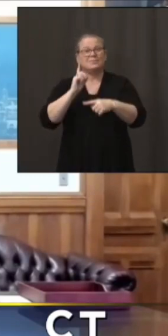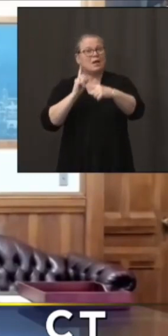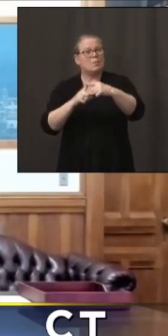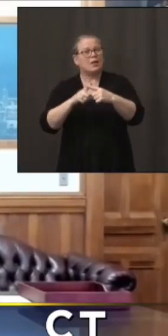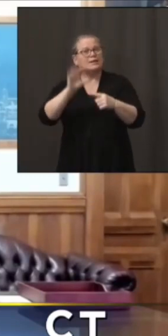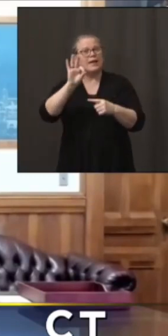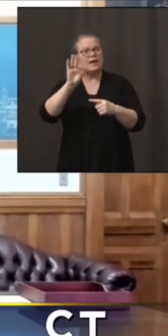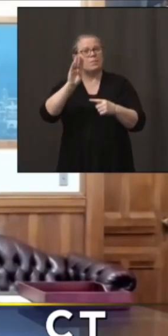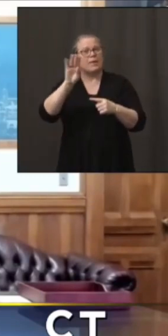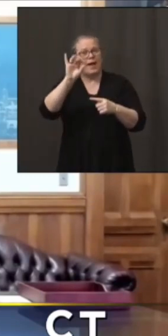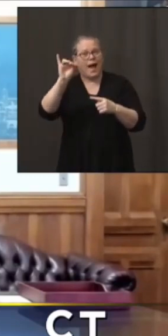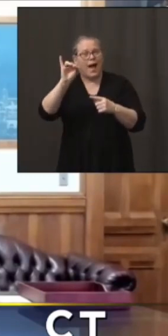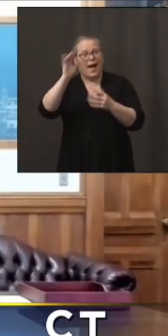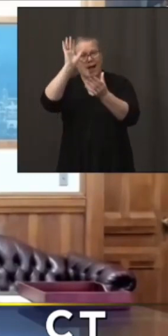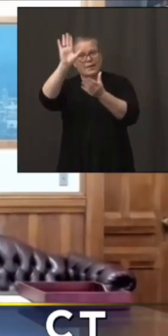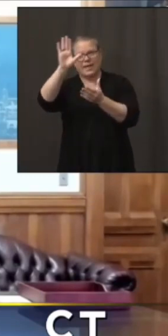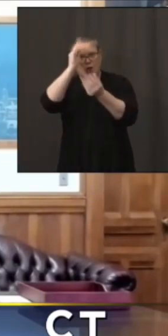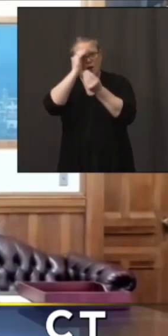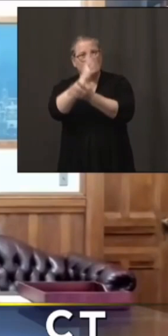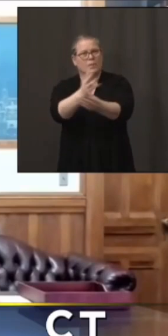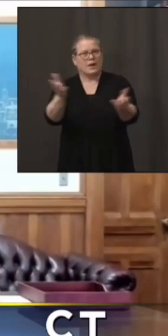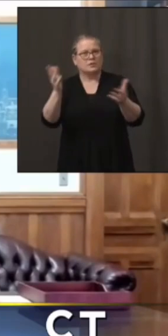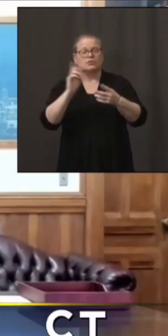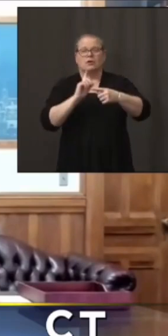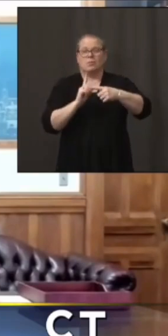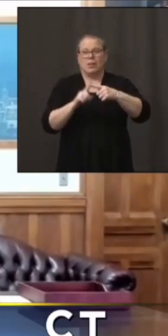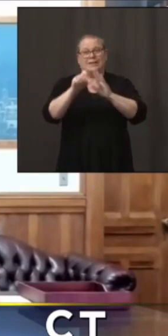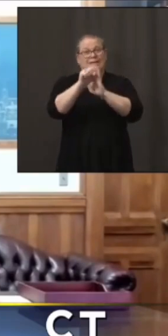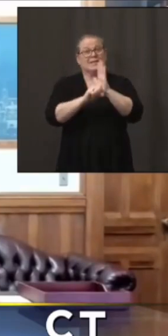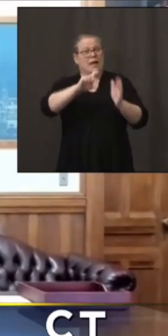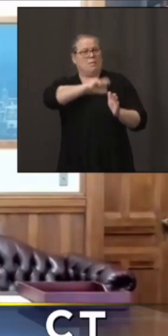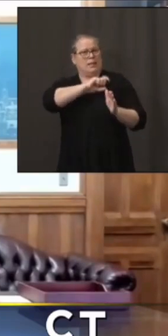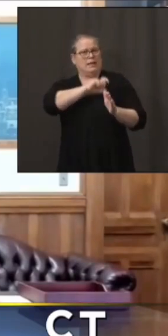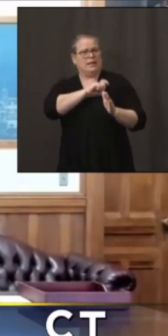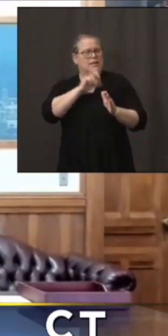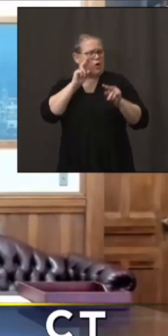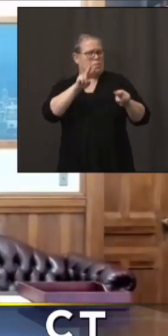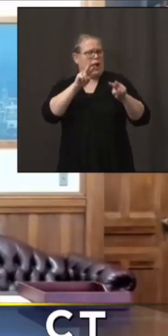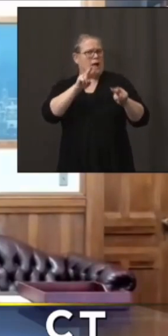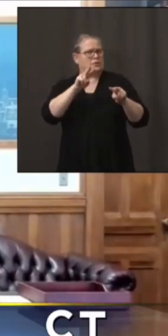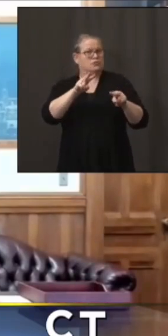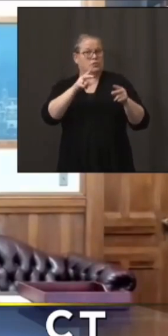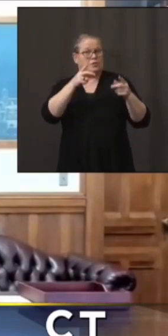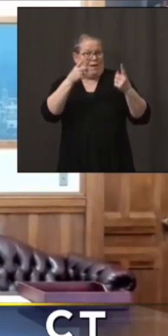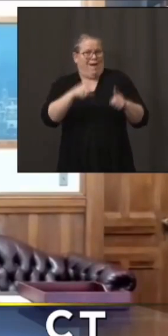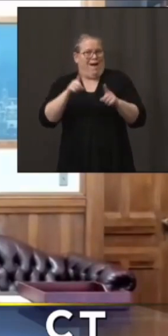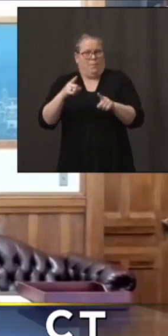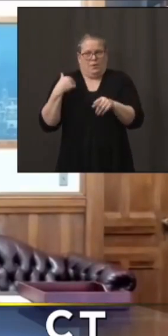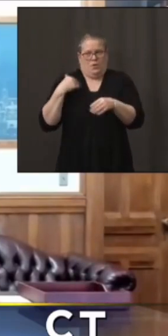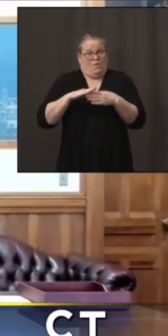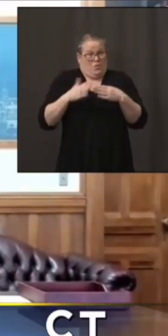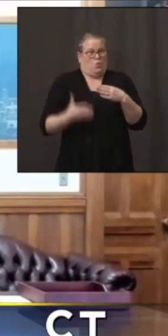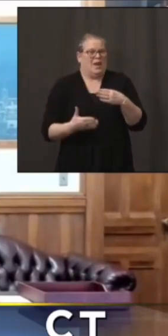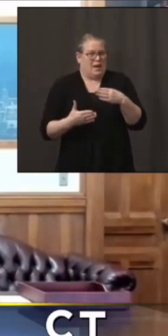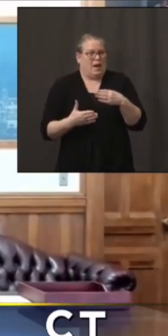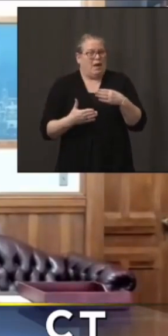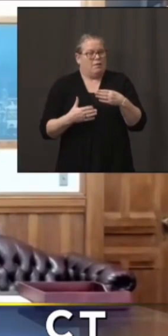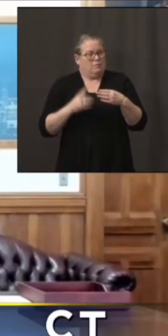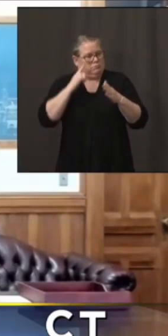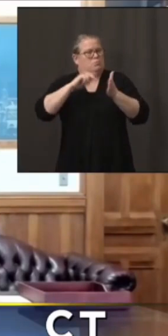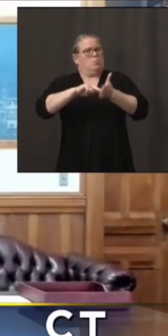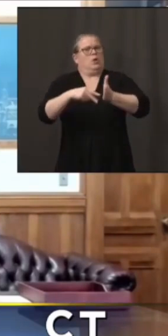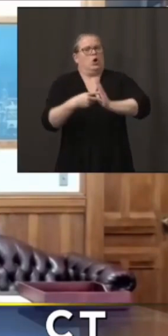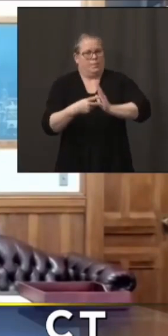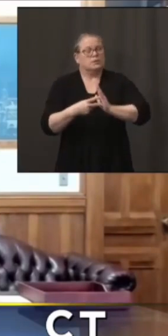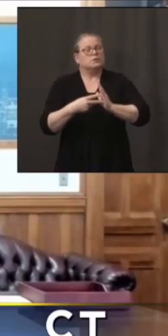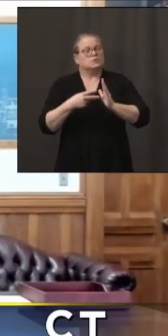from other sources monitored by the state police about actions that can potentially happen over the weekend. As the governor stated, the state of Connecticut,